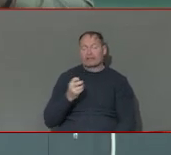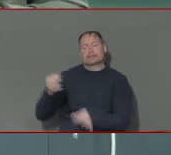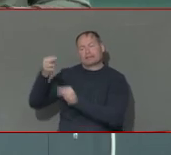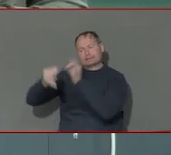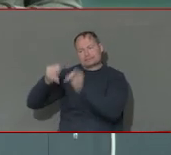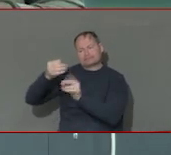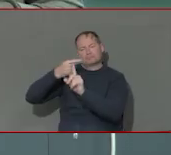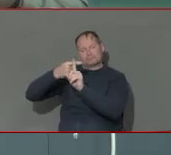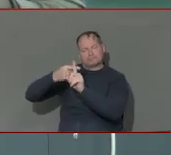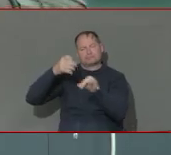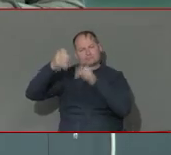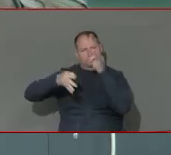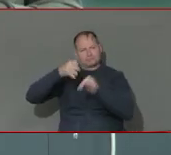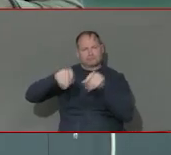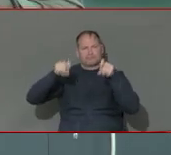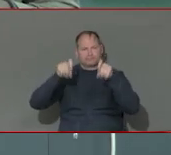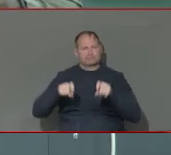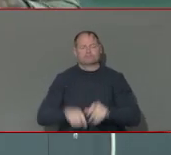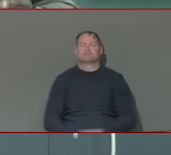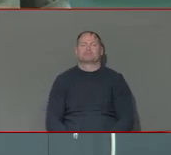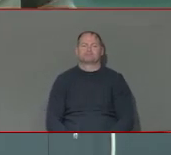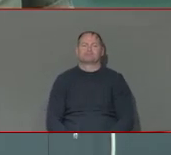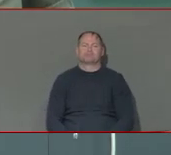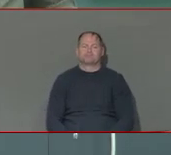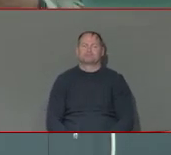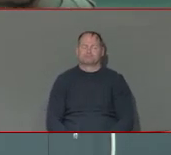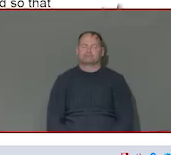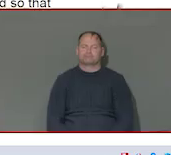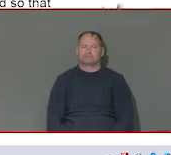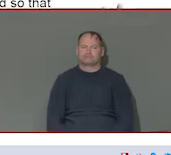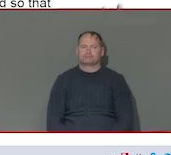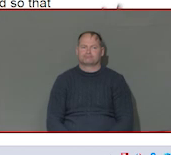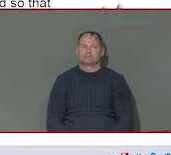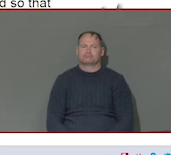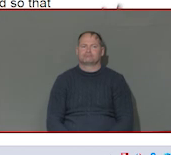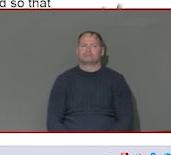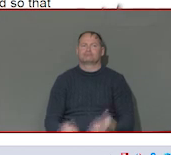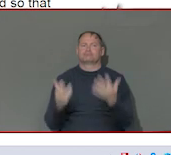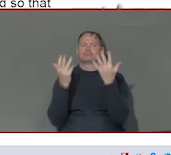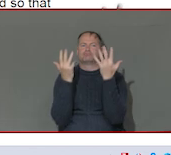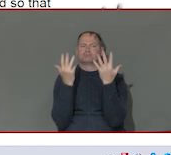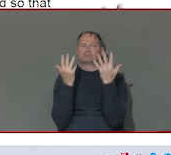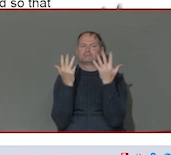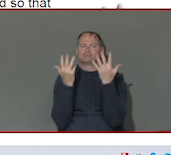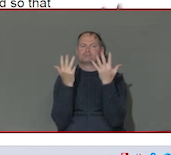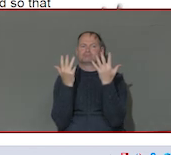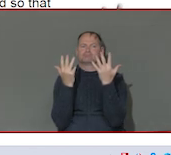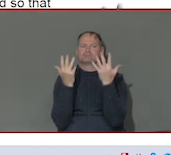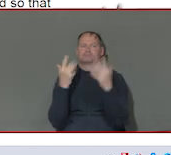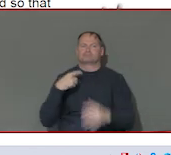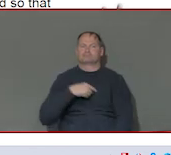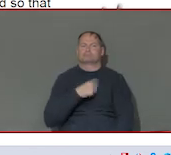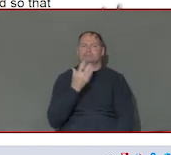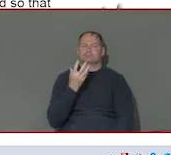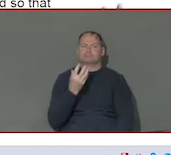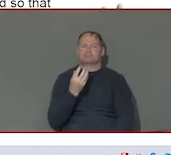an advantage to have such a characteristic. The 9th characteristic that we have